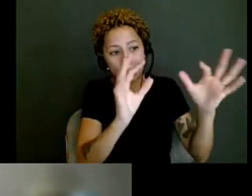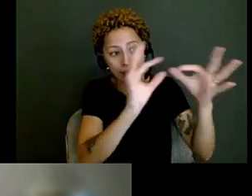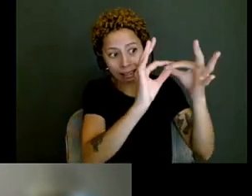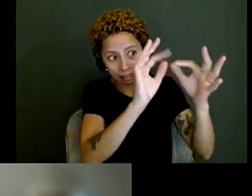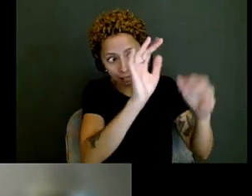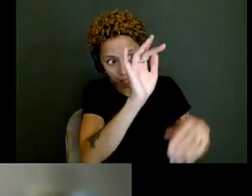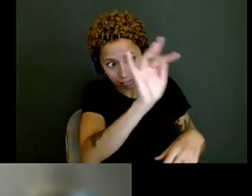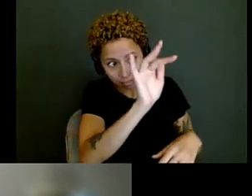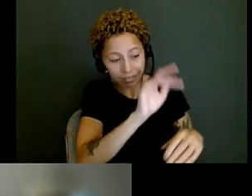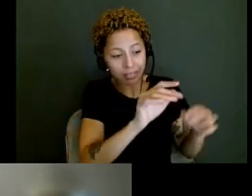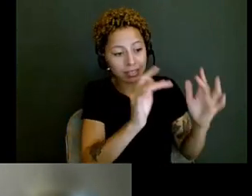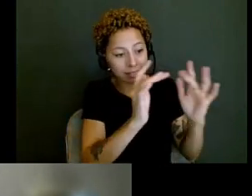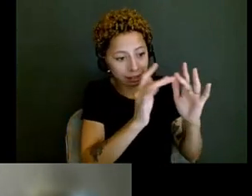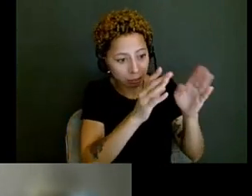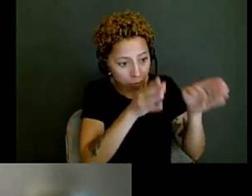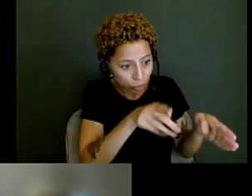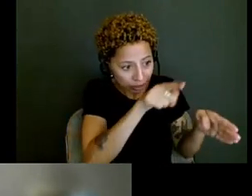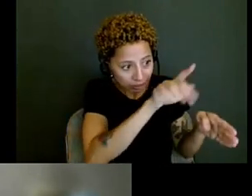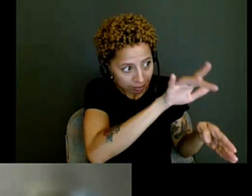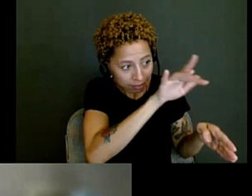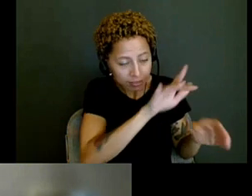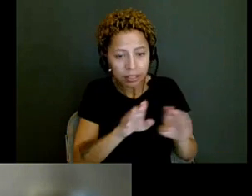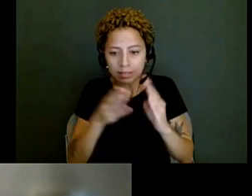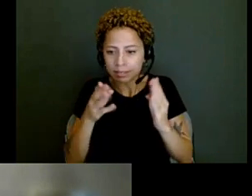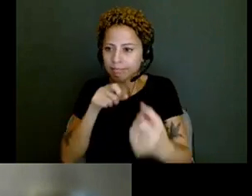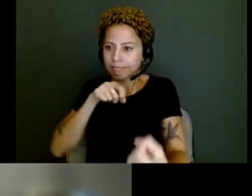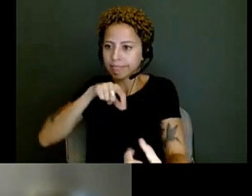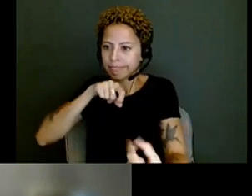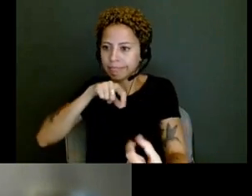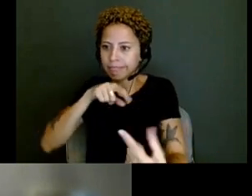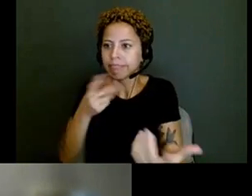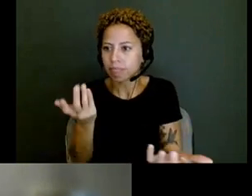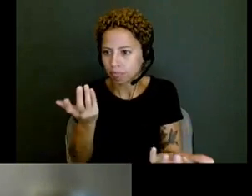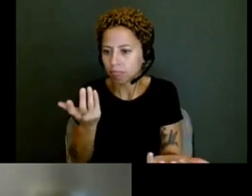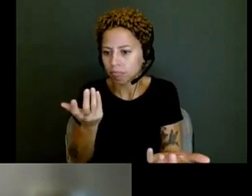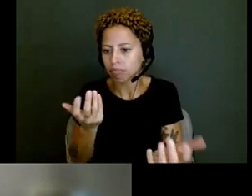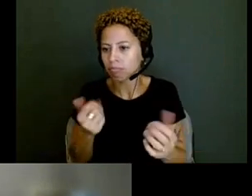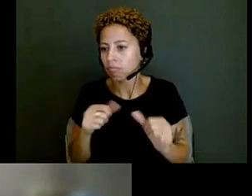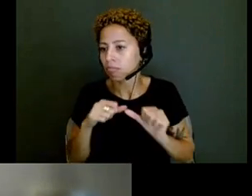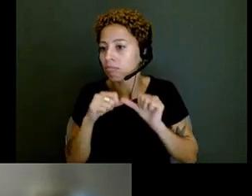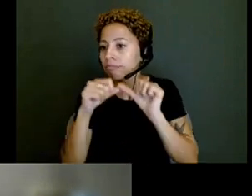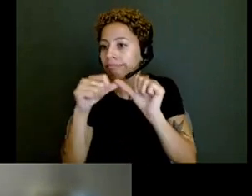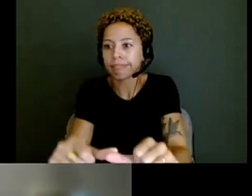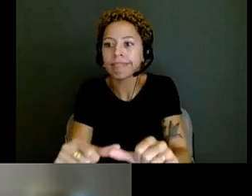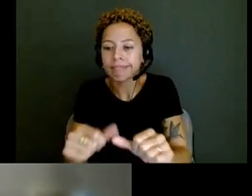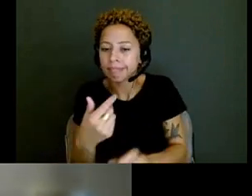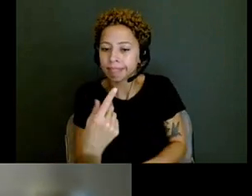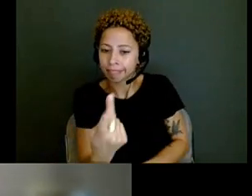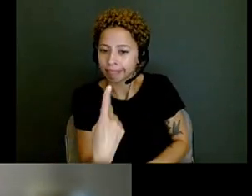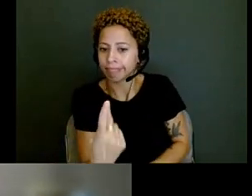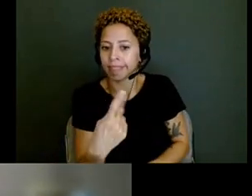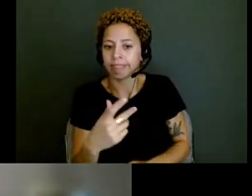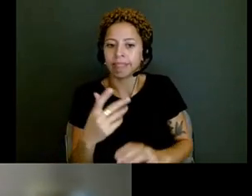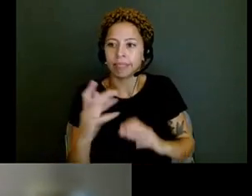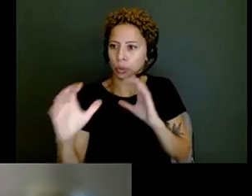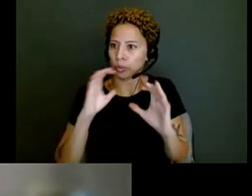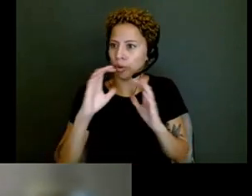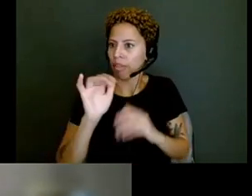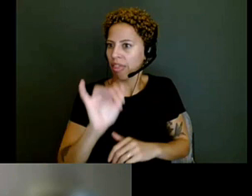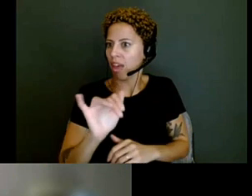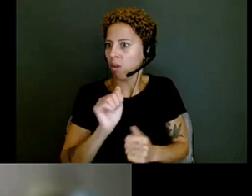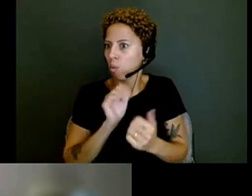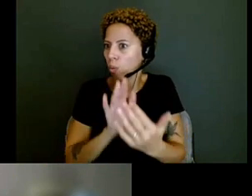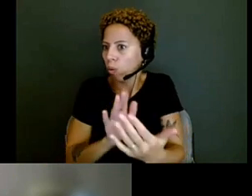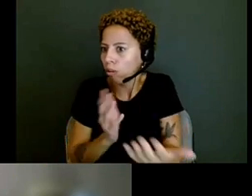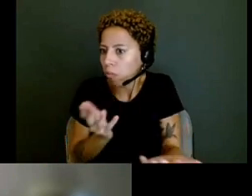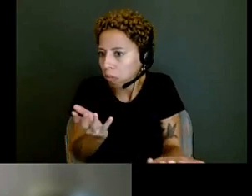it. So I would just continue to do this, over the course of the relationship, right? Very, very straightforward.